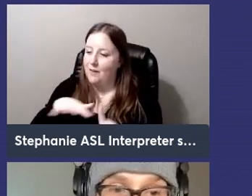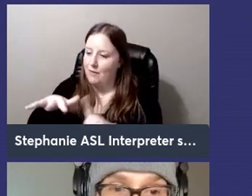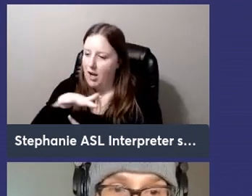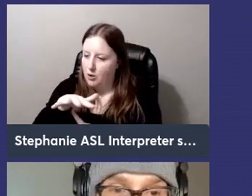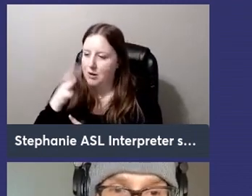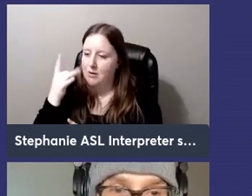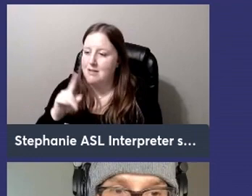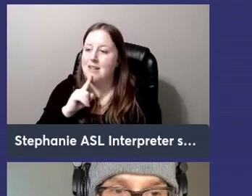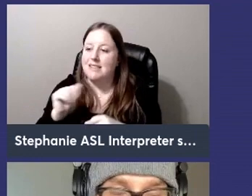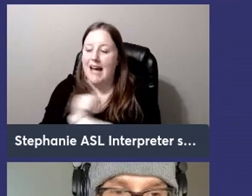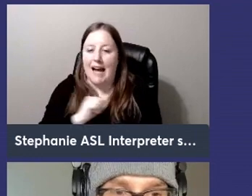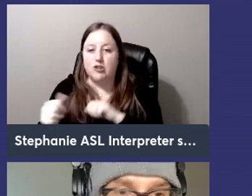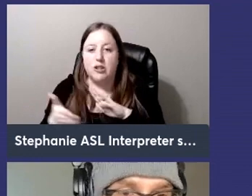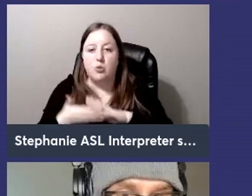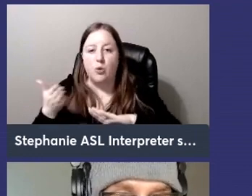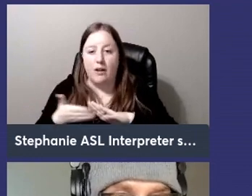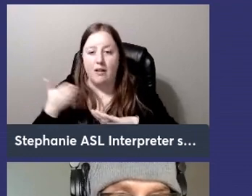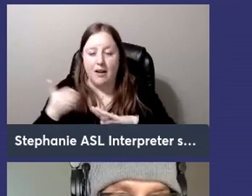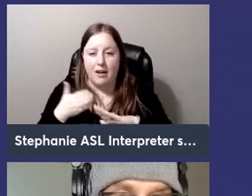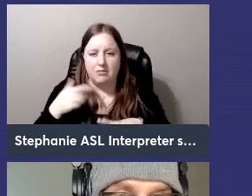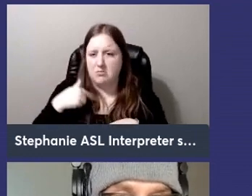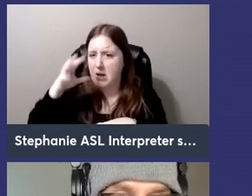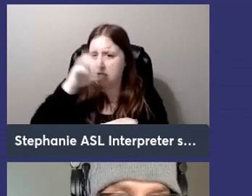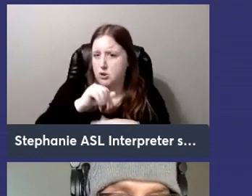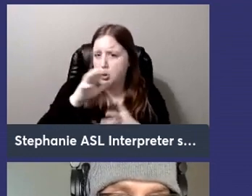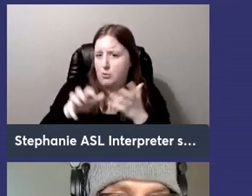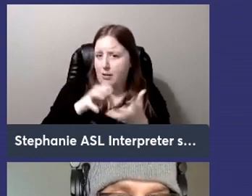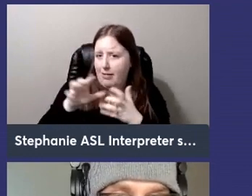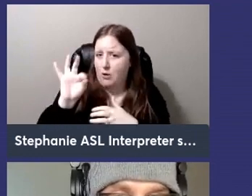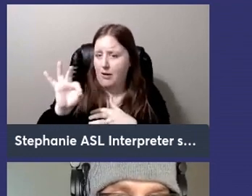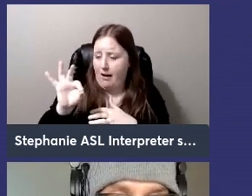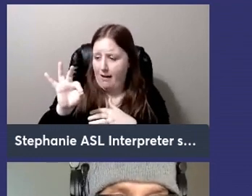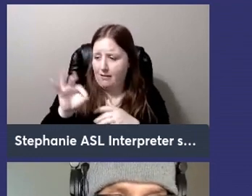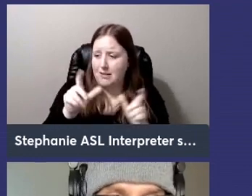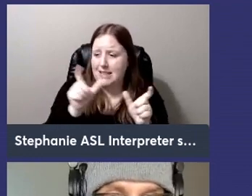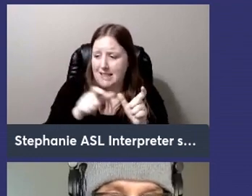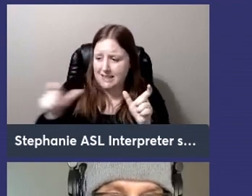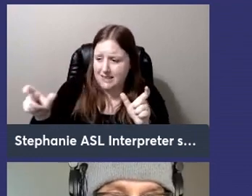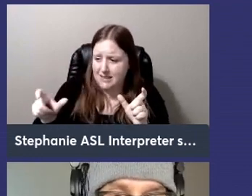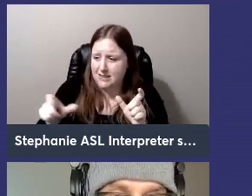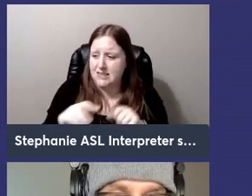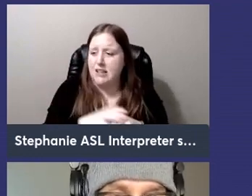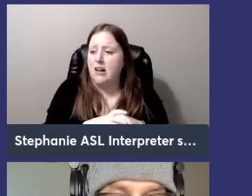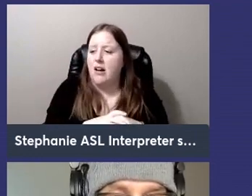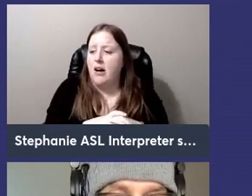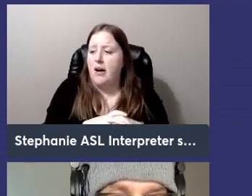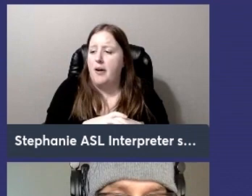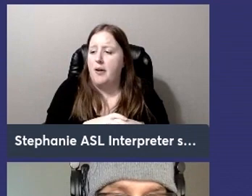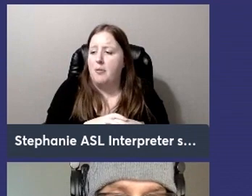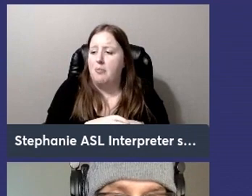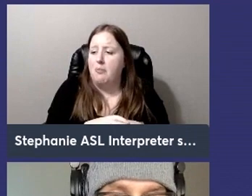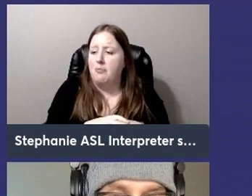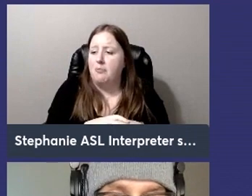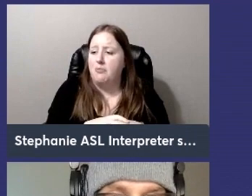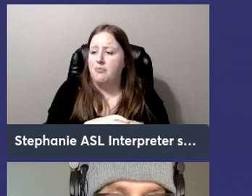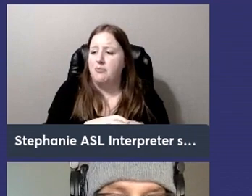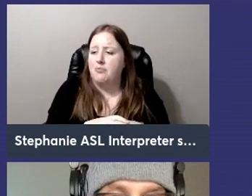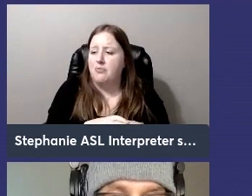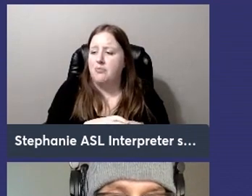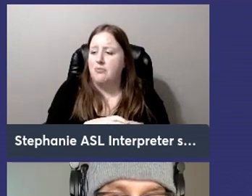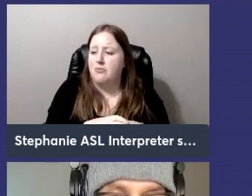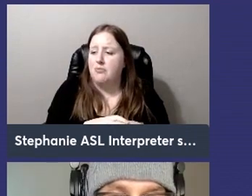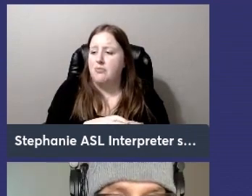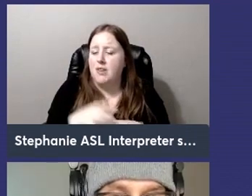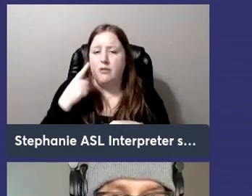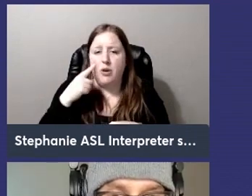is actually running in, I would assume, a Cloud9 instance that is SSH'd into via VS